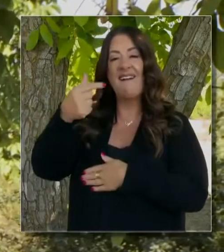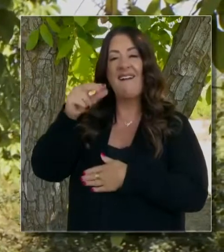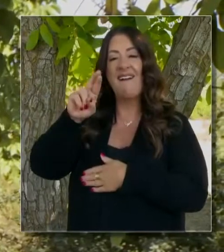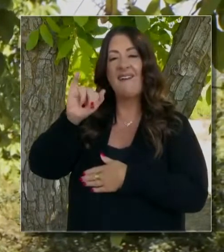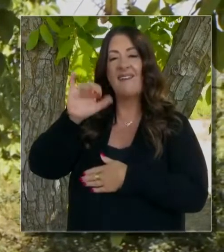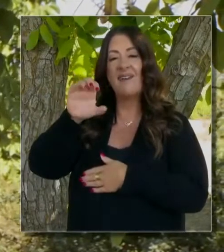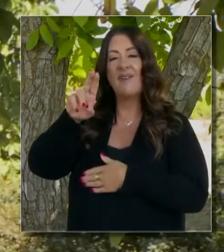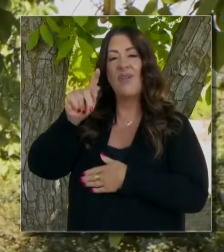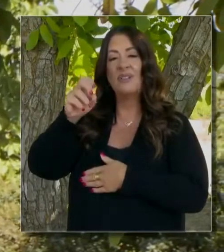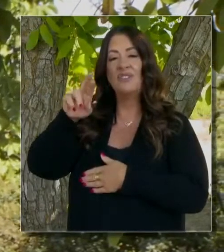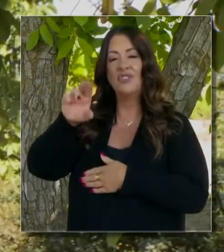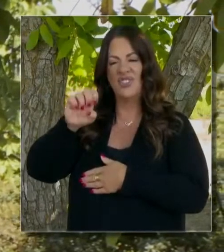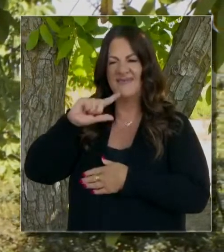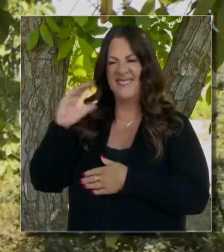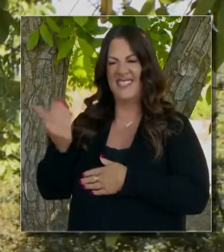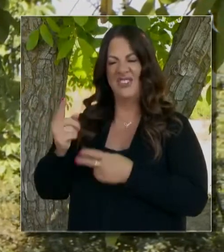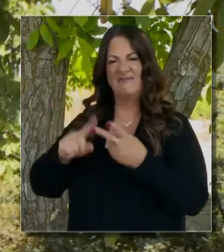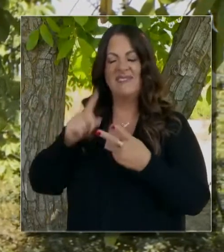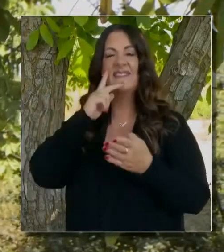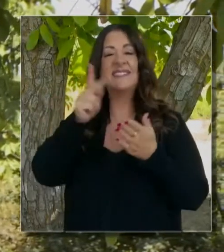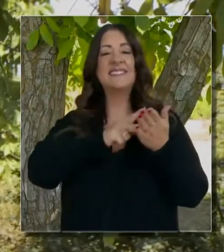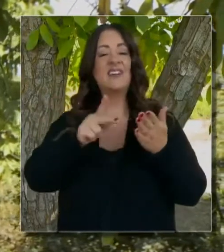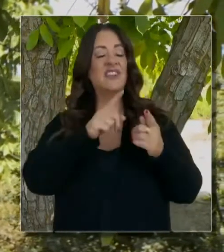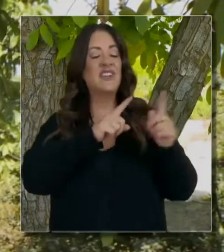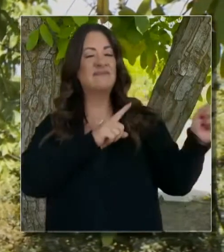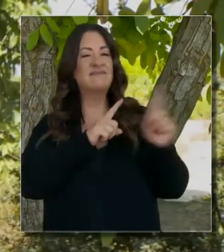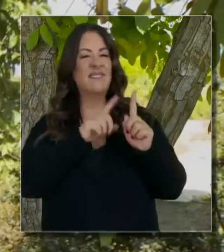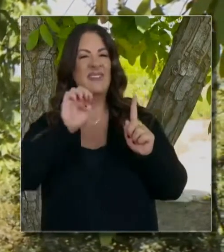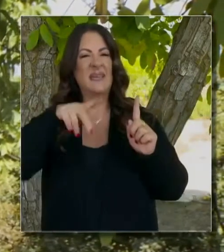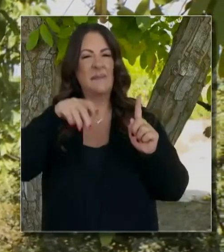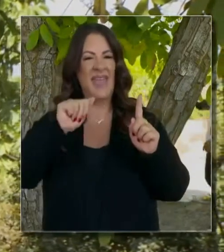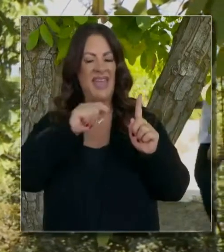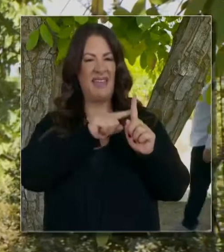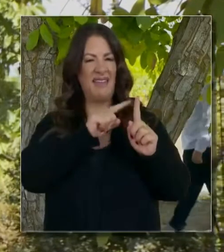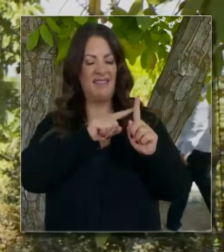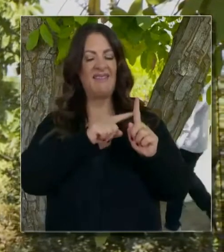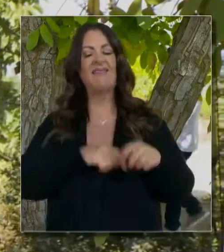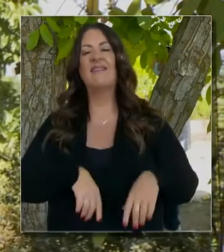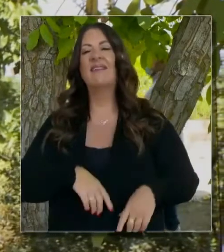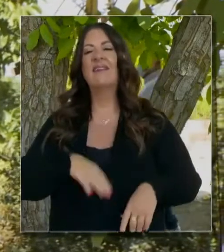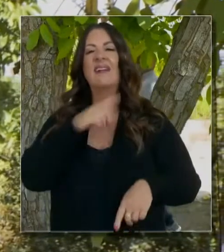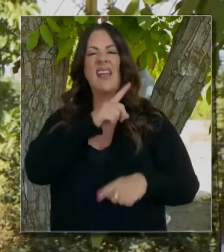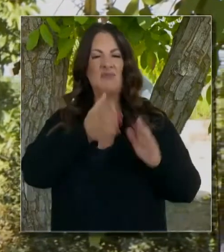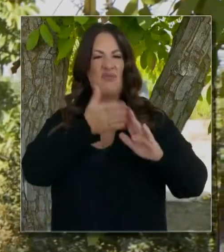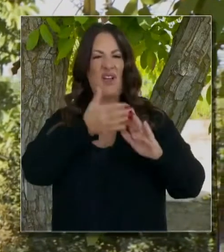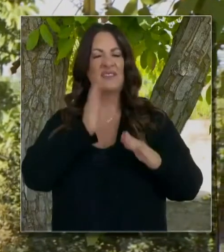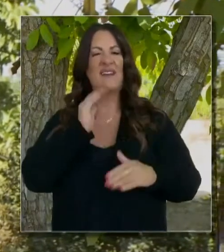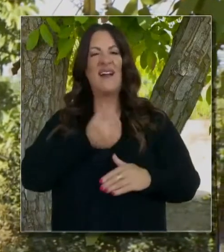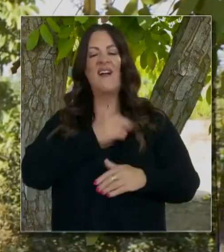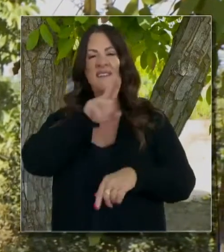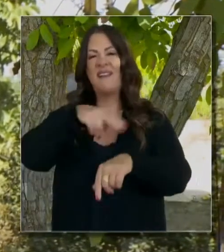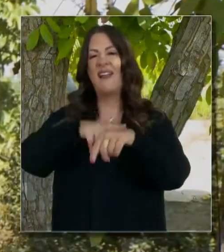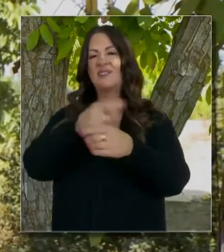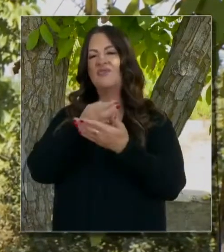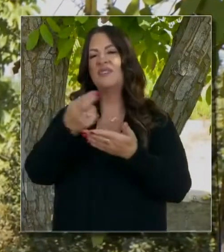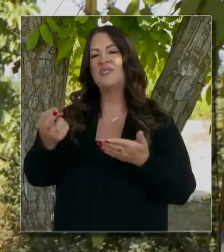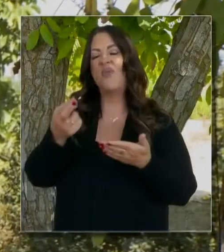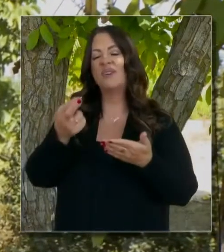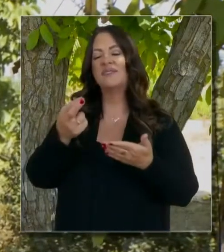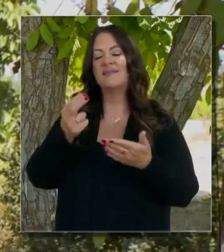of the EPA, and of course, Wade Crowfoot, who runs our Natural Resource Agency. And we're